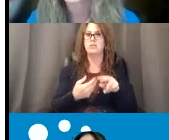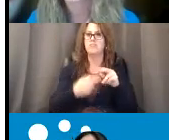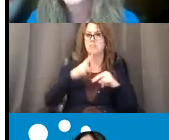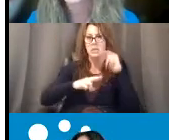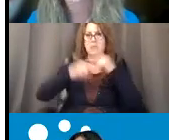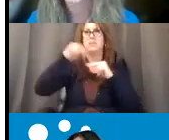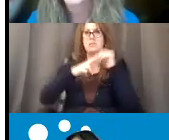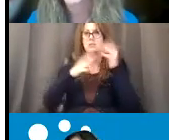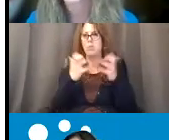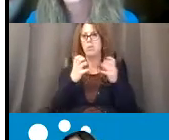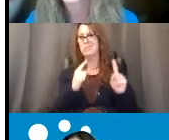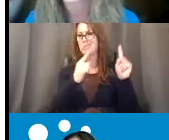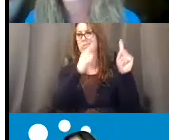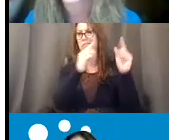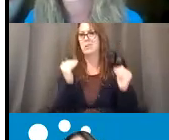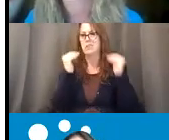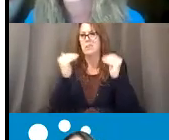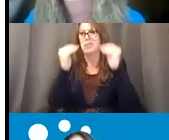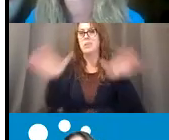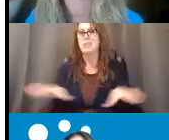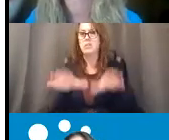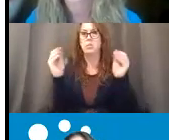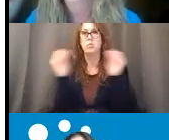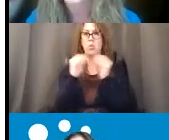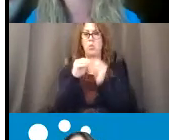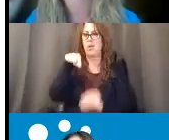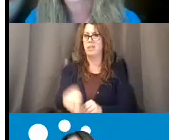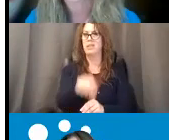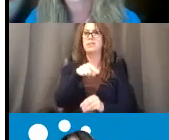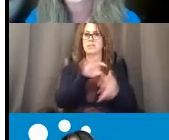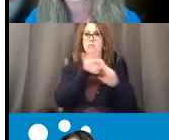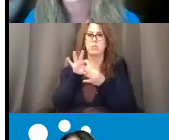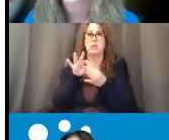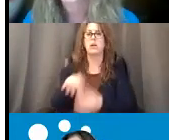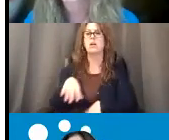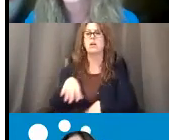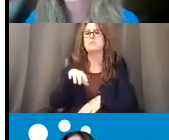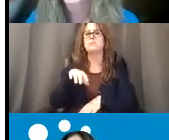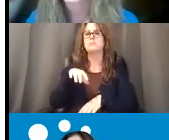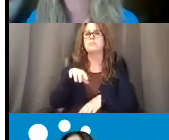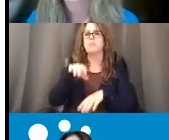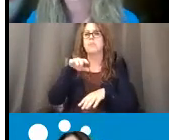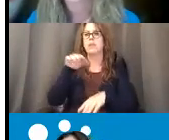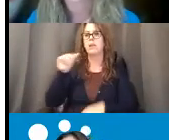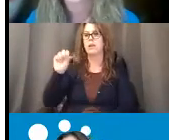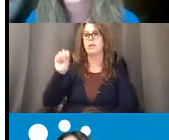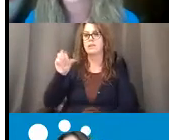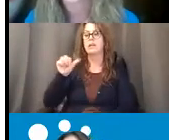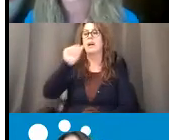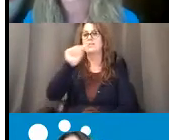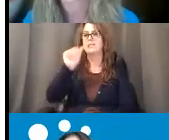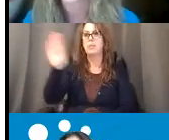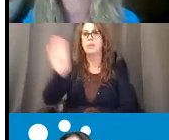The Reimagining Prevention series is centered on Assembly Bill 153, which builds upon the Family First